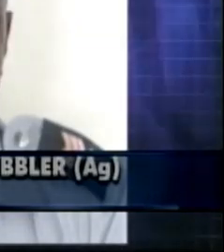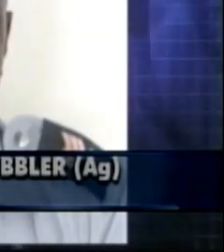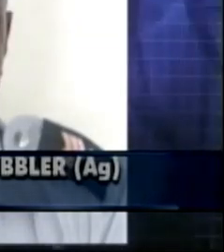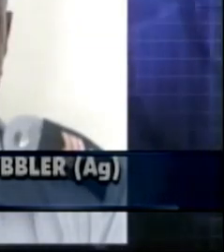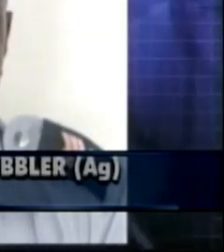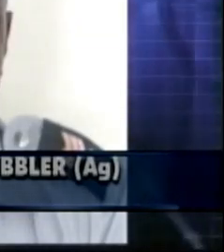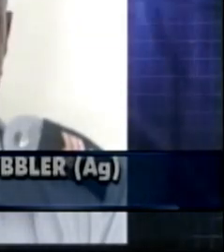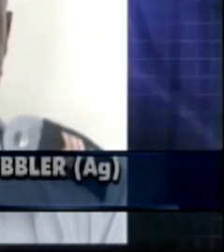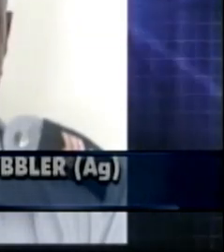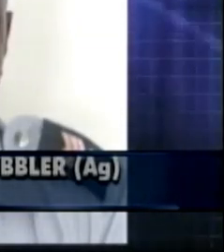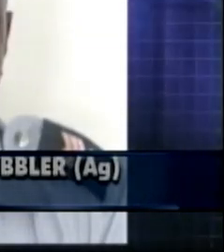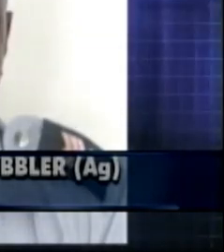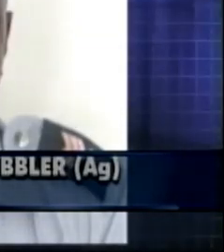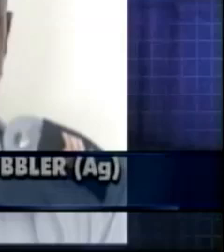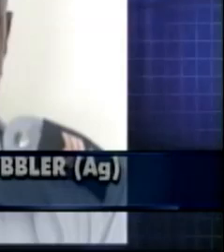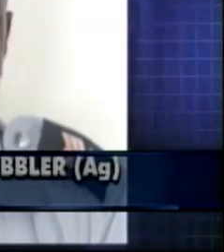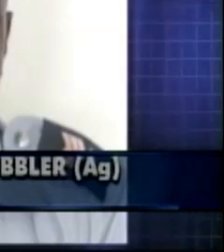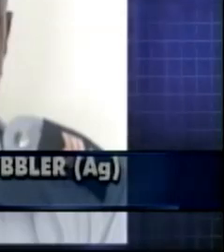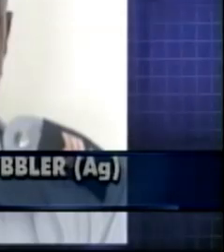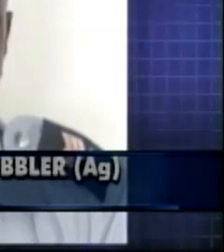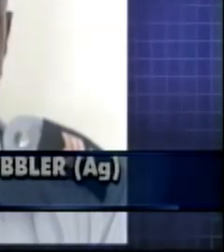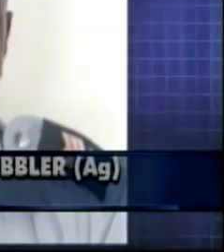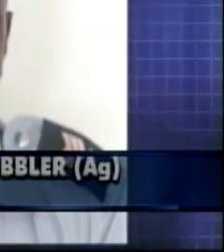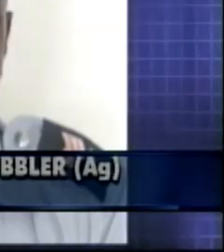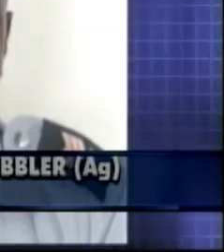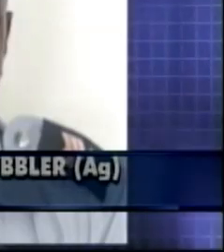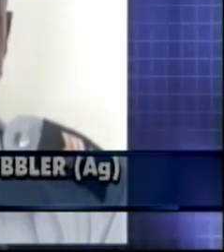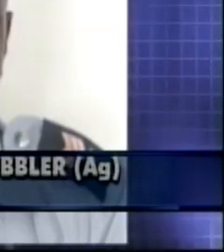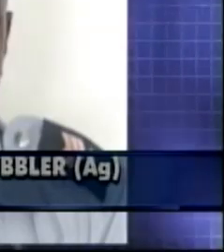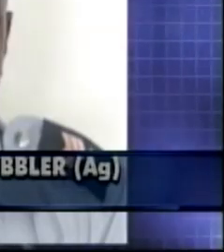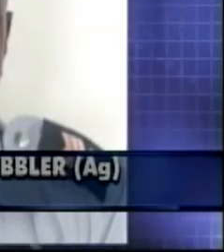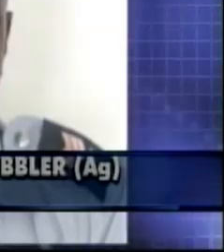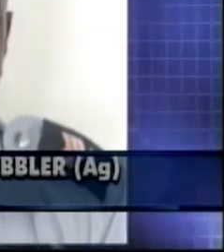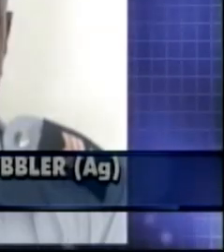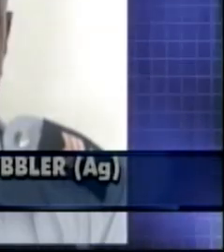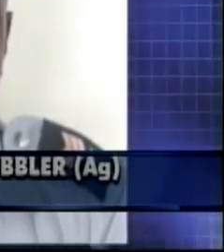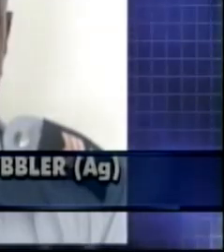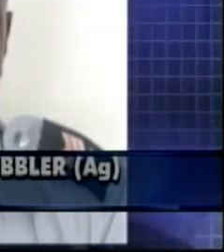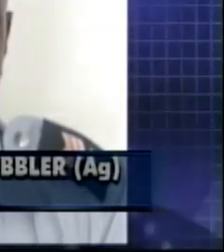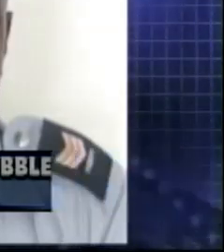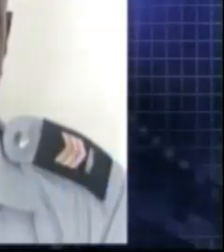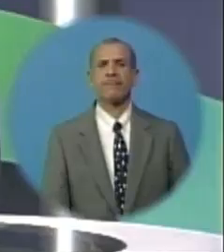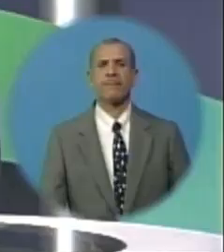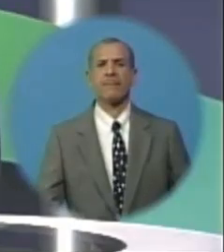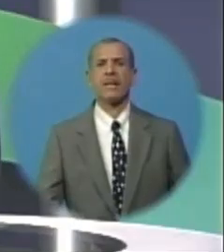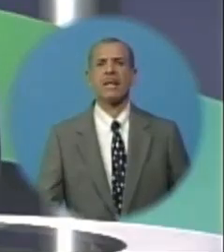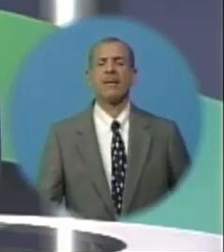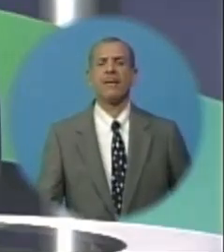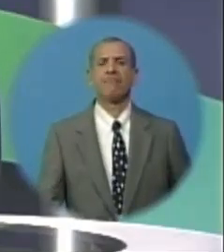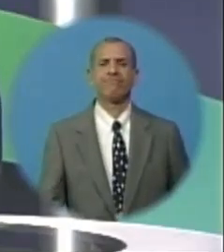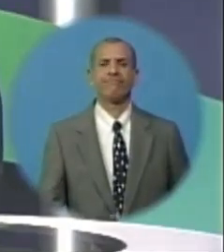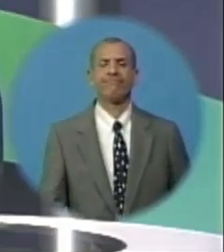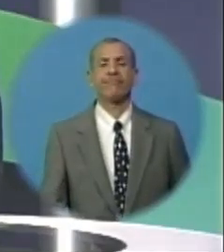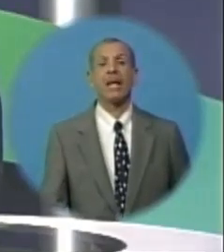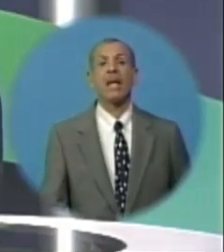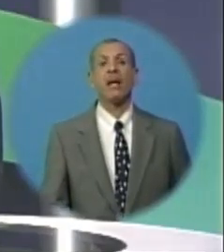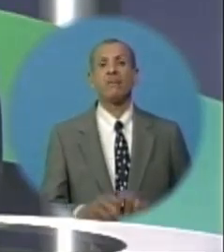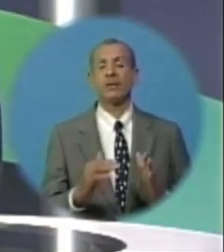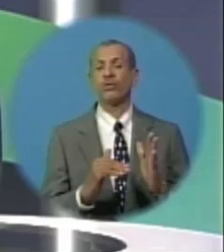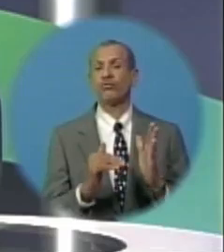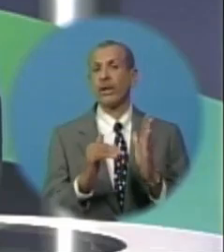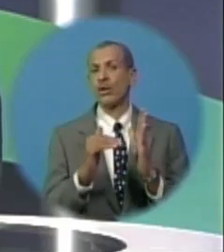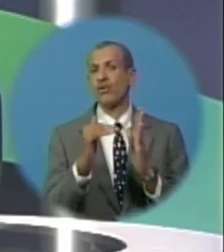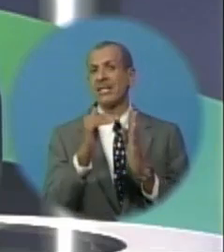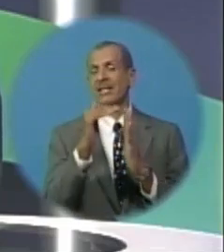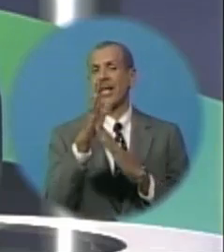avoid any confrontation and try to seek the assistance of the police in investigating their matter. Now, the increasing incidence